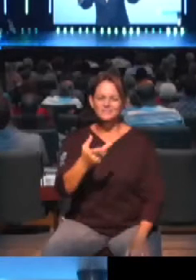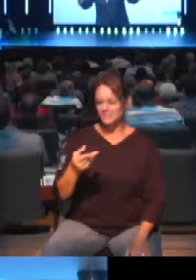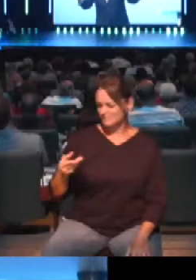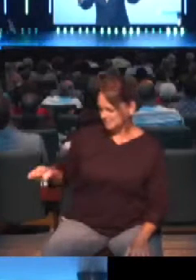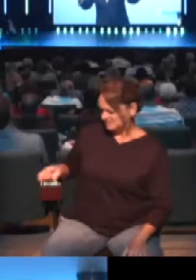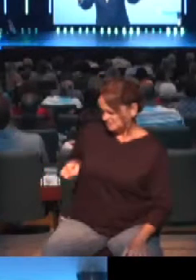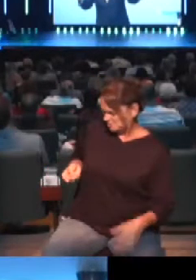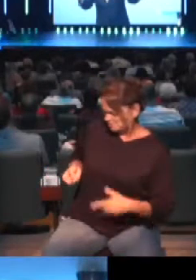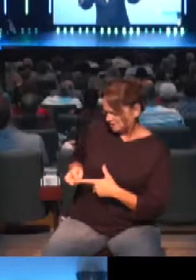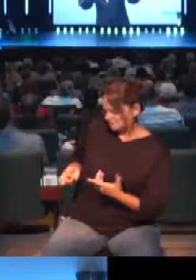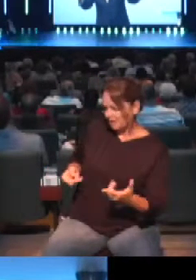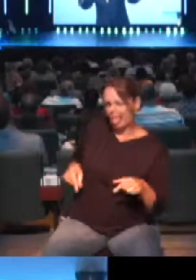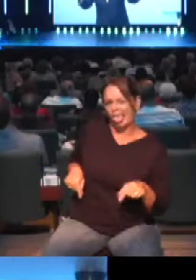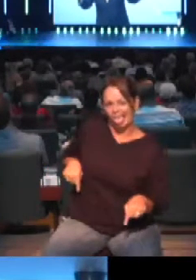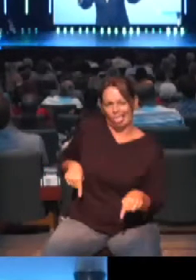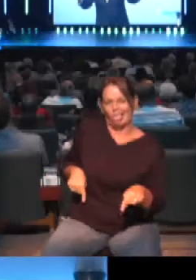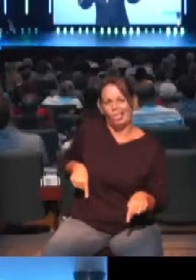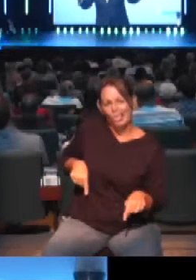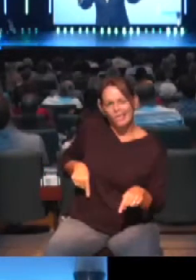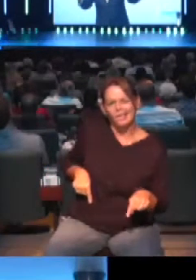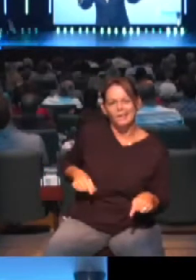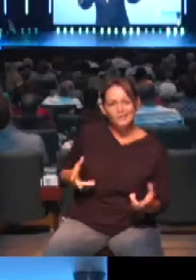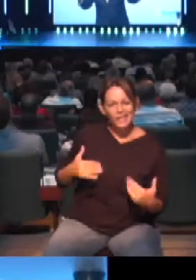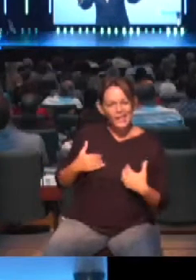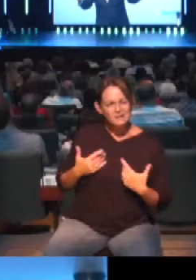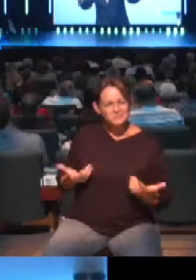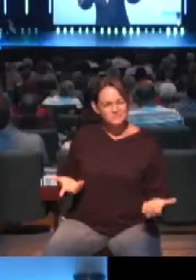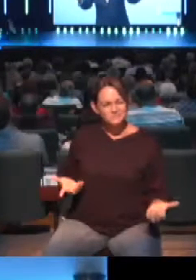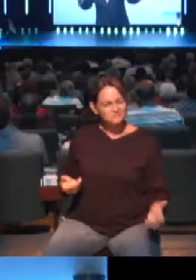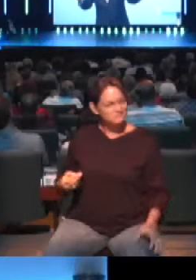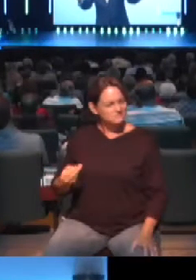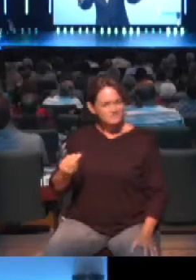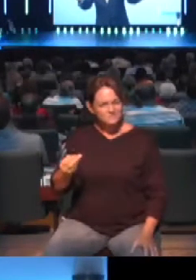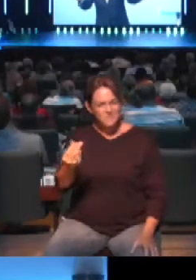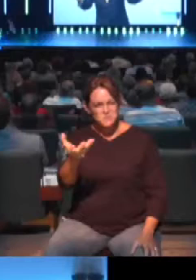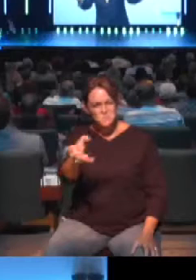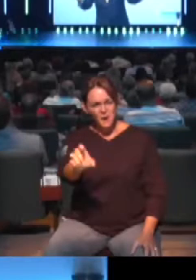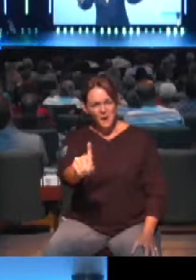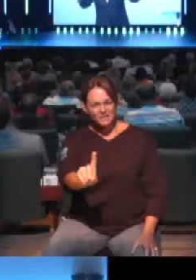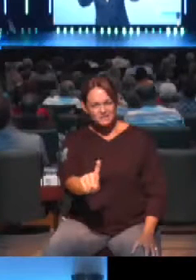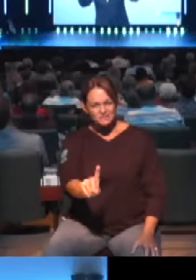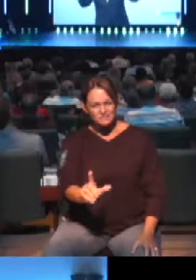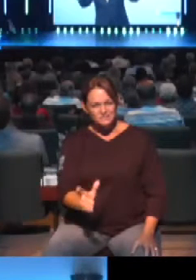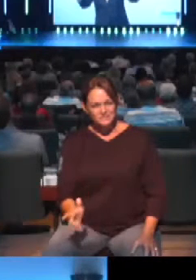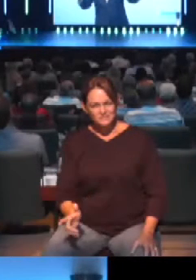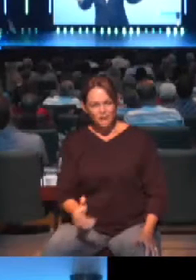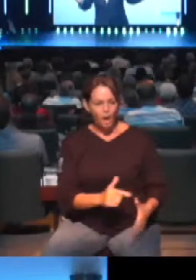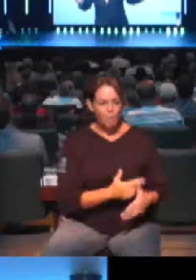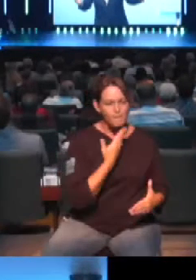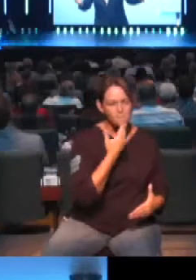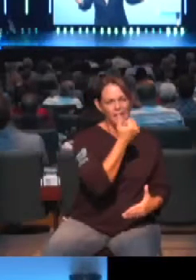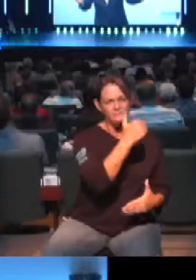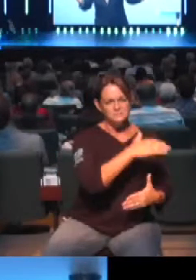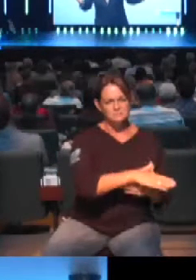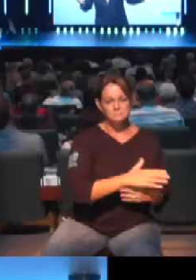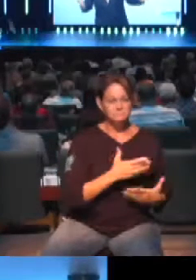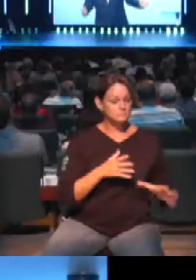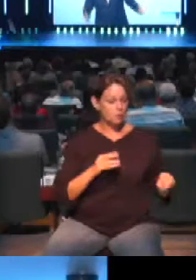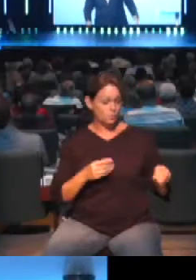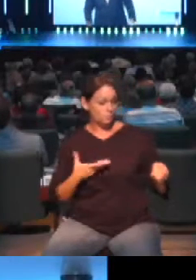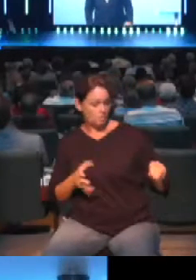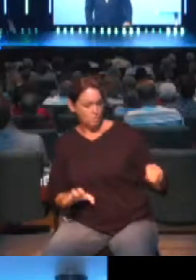bringing me maimed animals and blind animals and crippled animals, and you think I receive them? And here's what he said, I do not receive